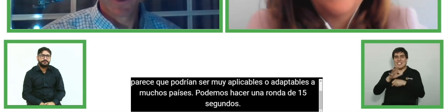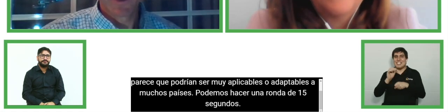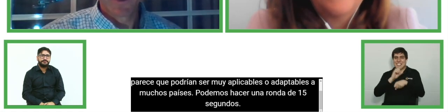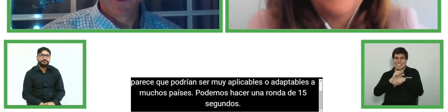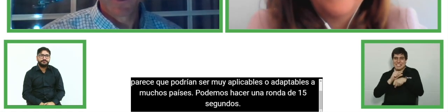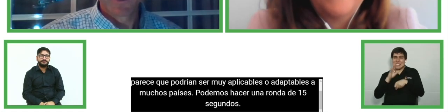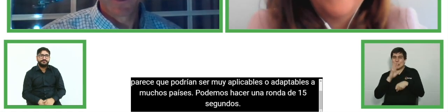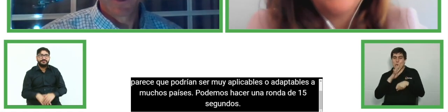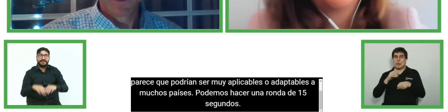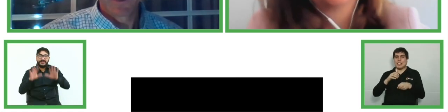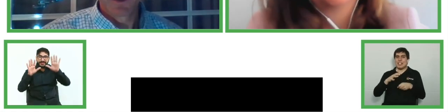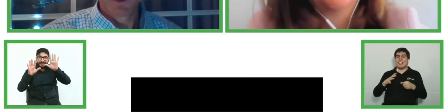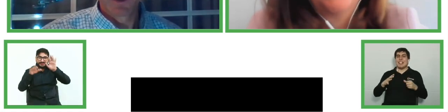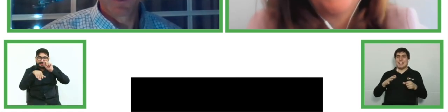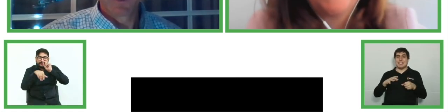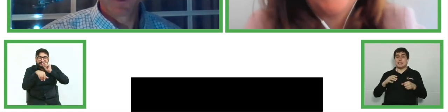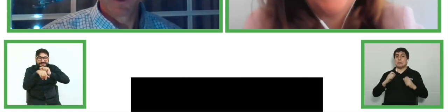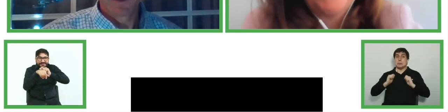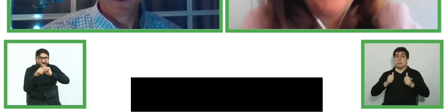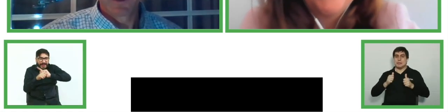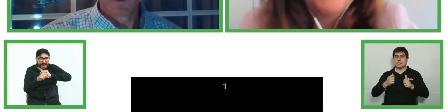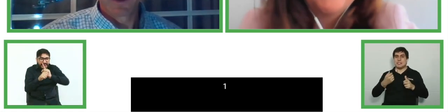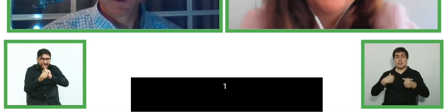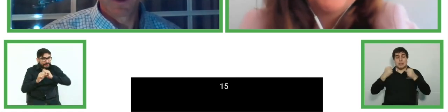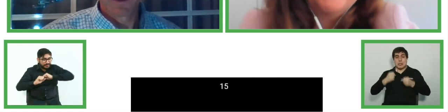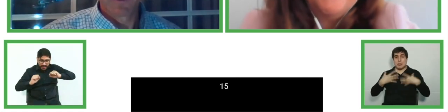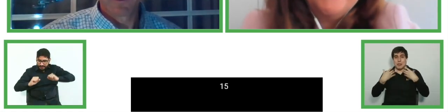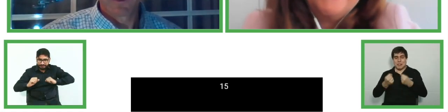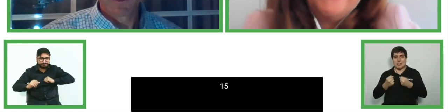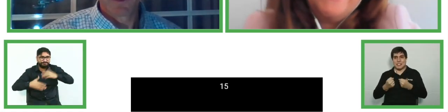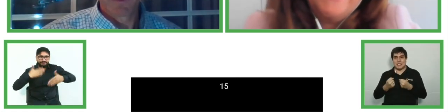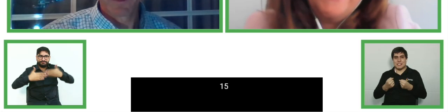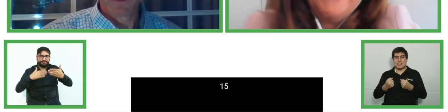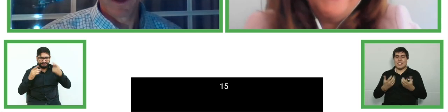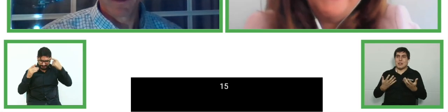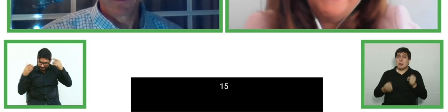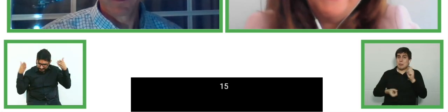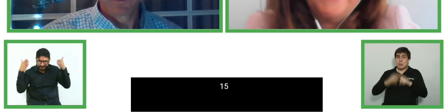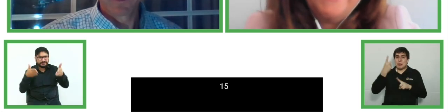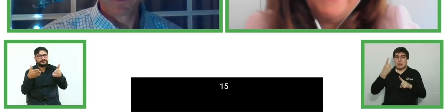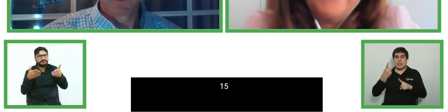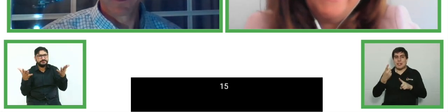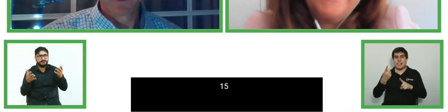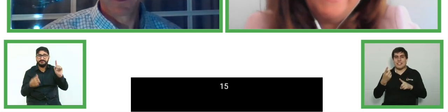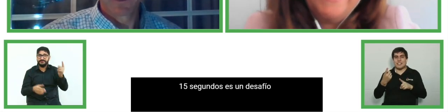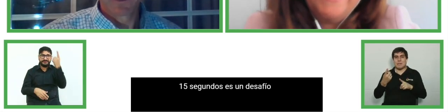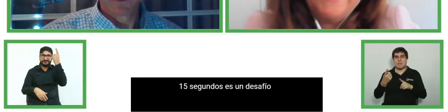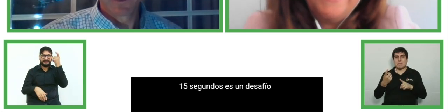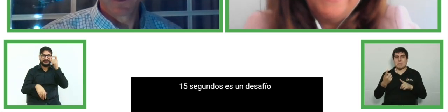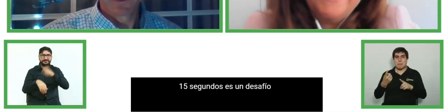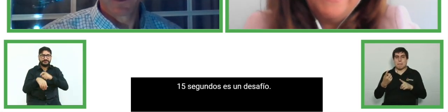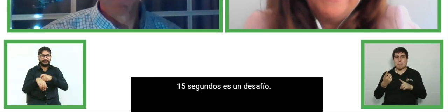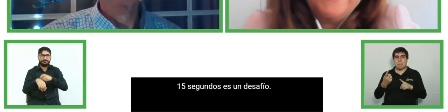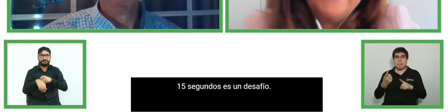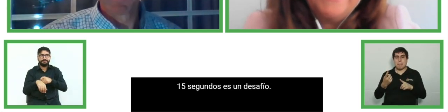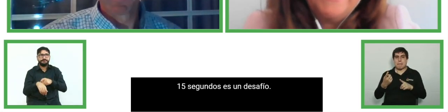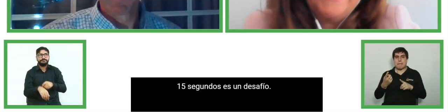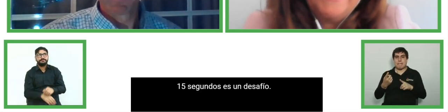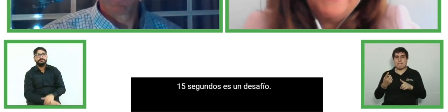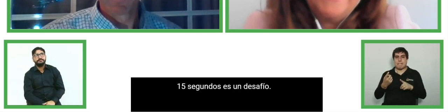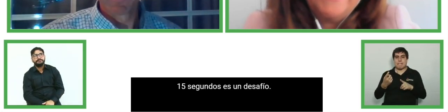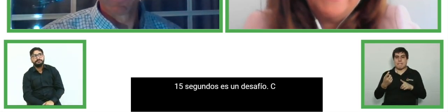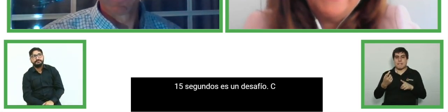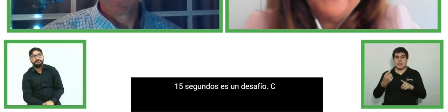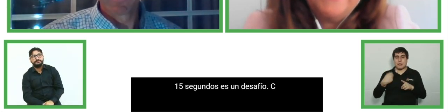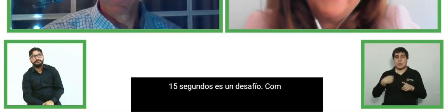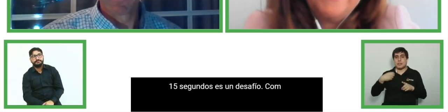First of all, as a proud ambassador for Zero Project, I want to congratulate you, Carola, on really an amazing and